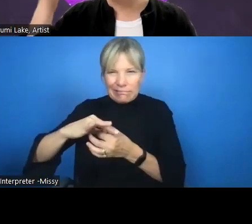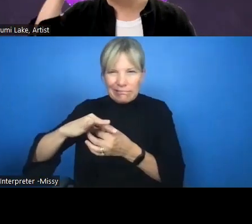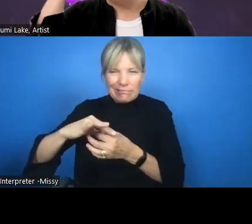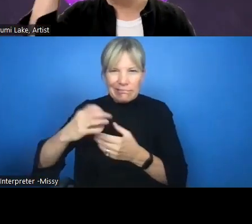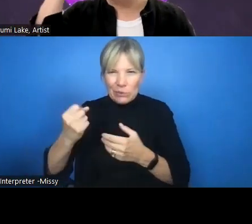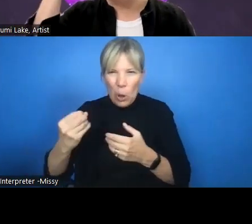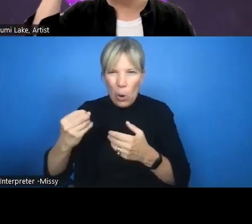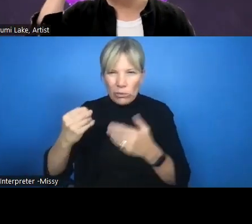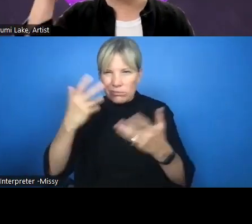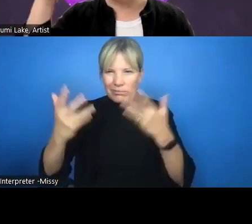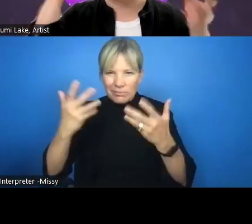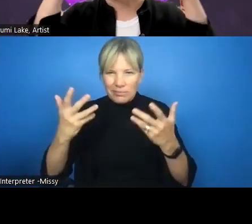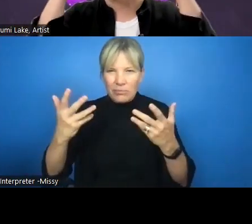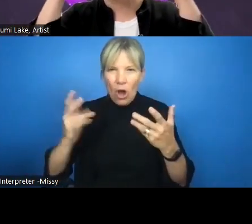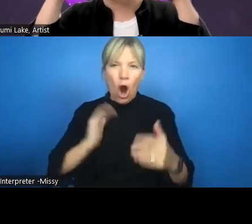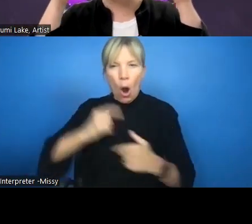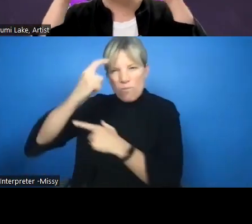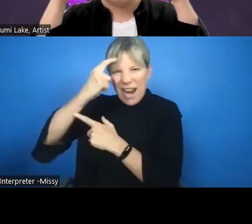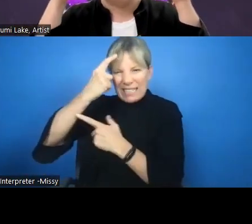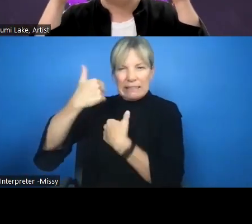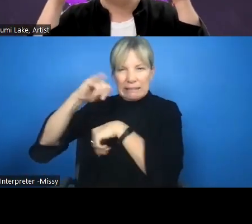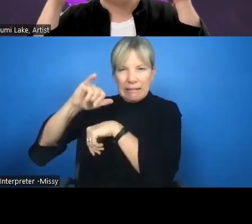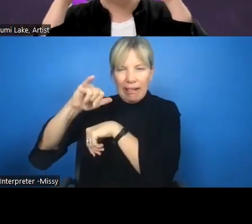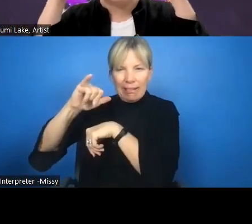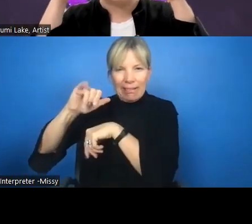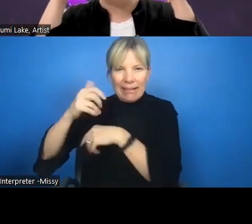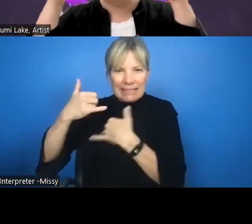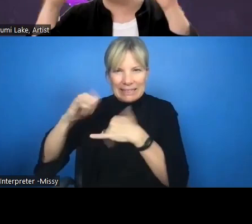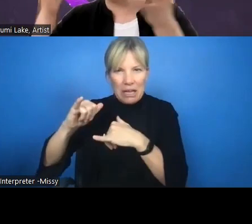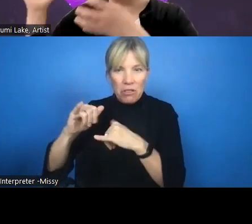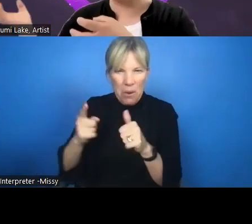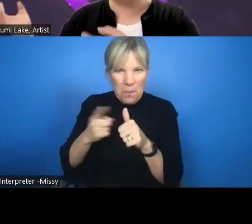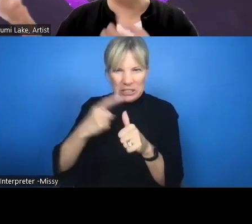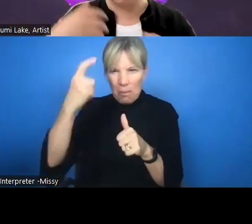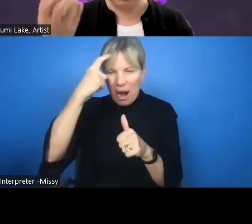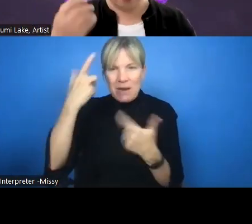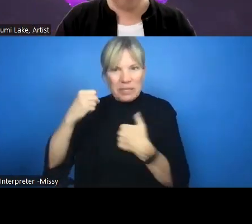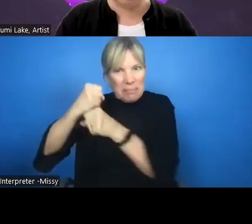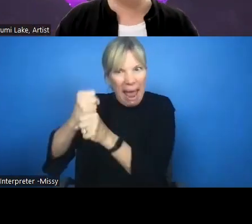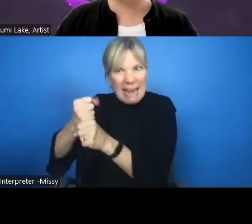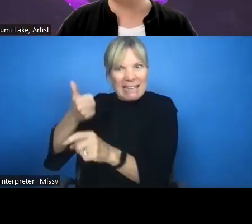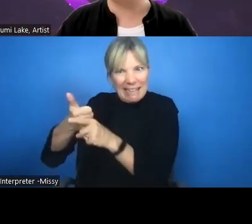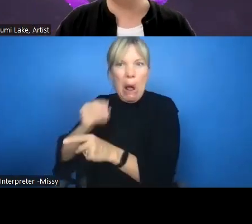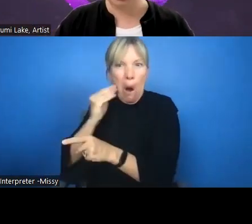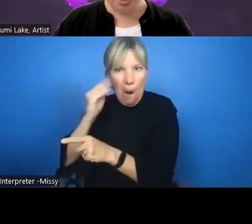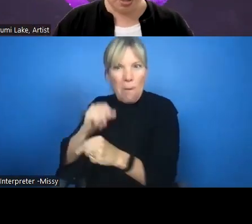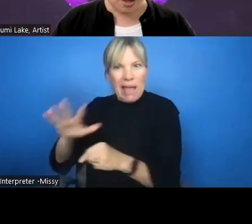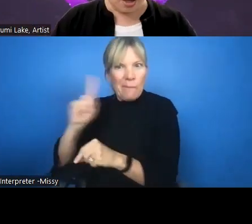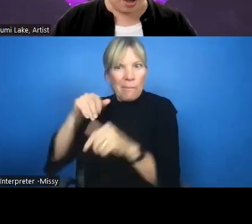So our brain is still like made, the original brain made in our homeland.